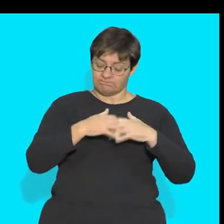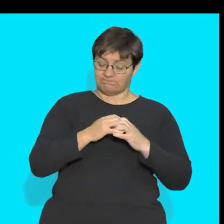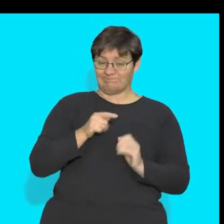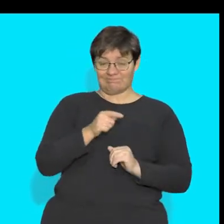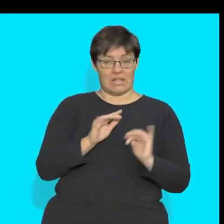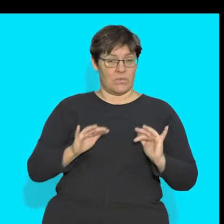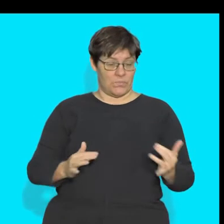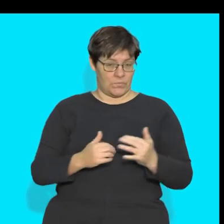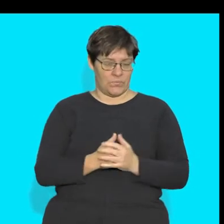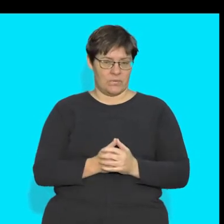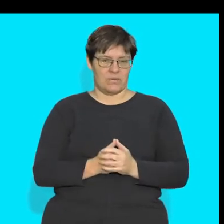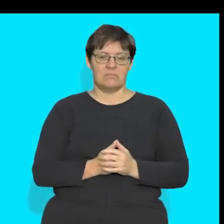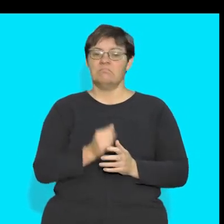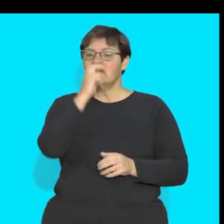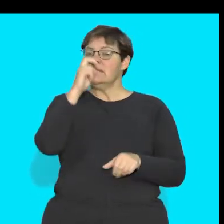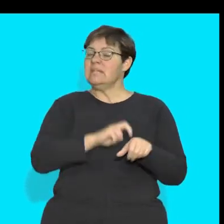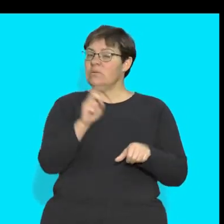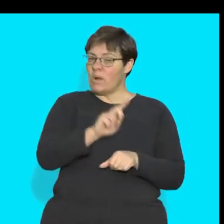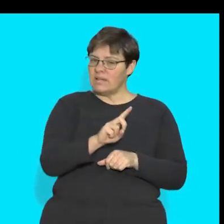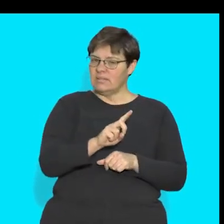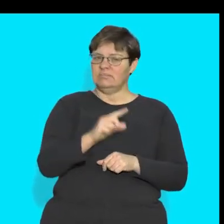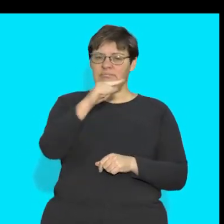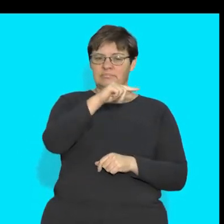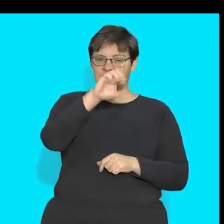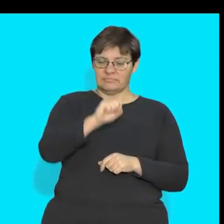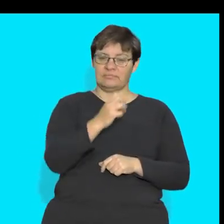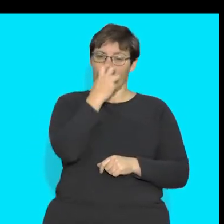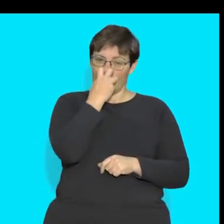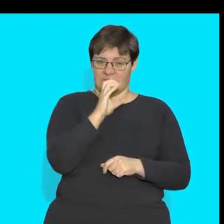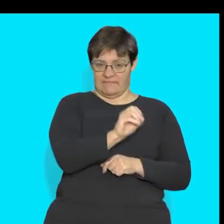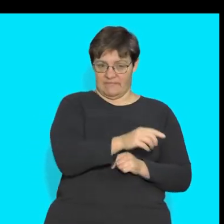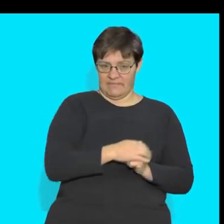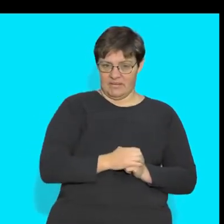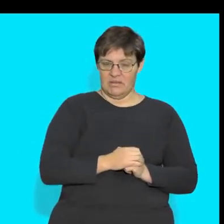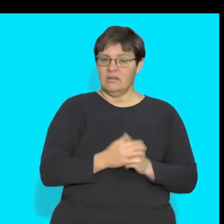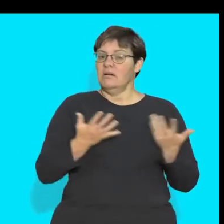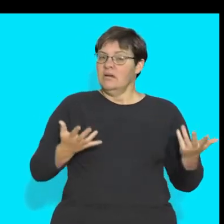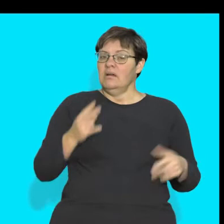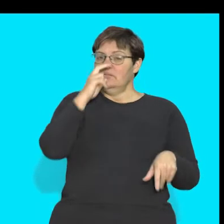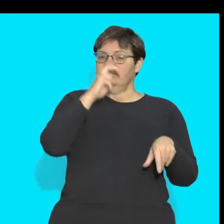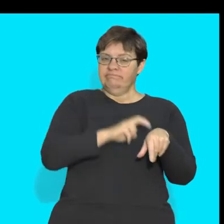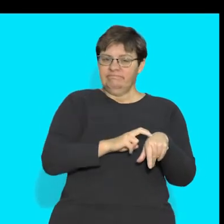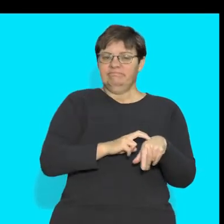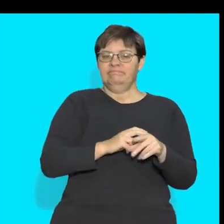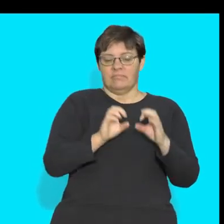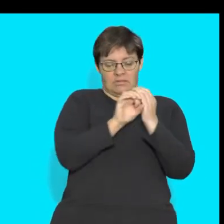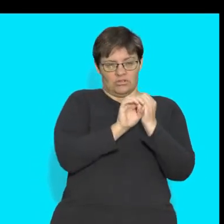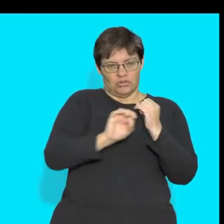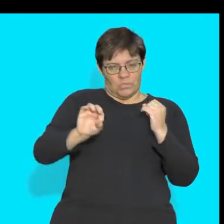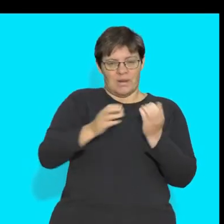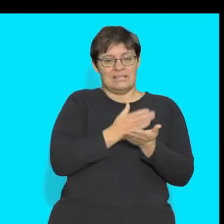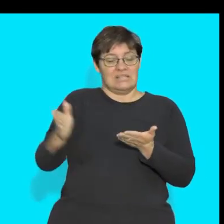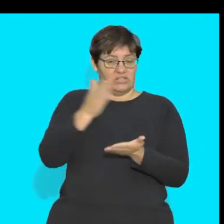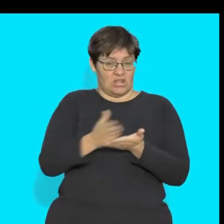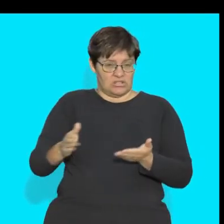create an emission spectra is we need a hot gas. To get a hot gas, we need a discharge